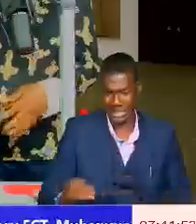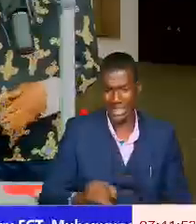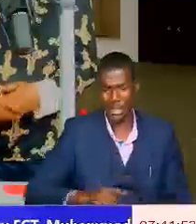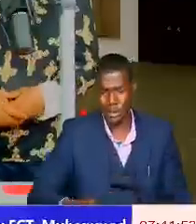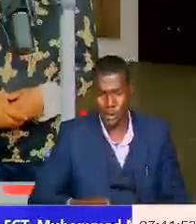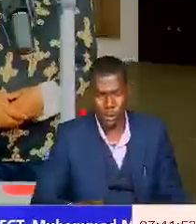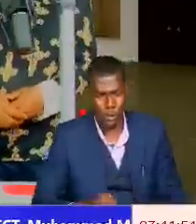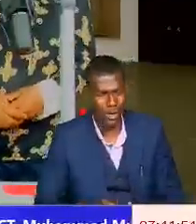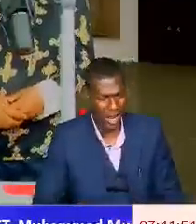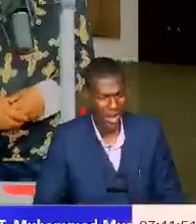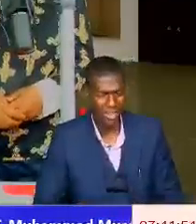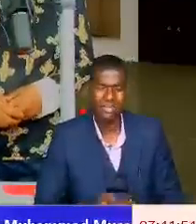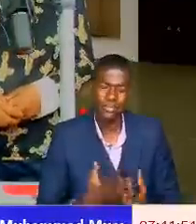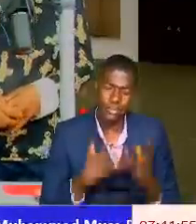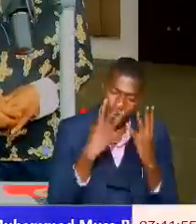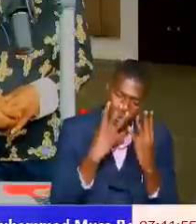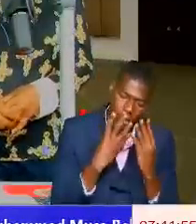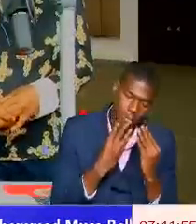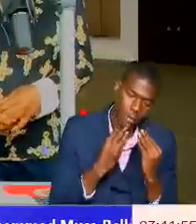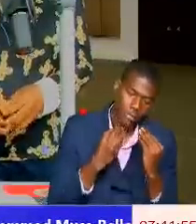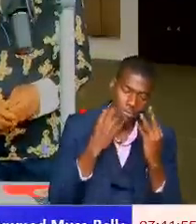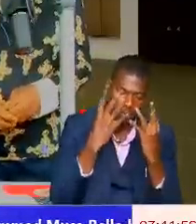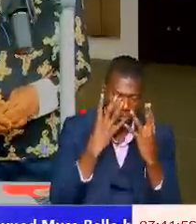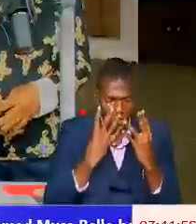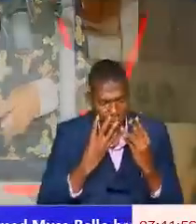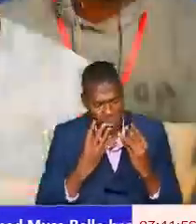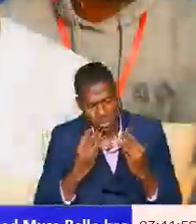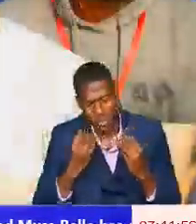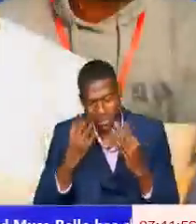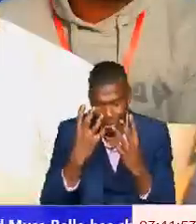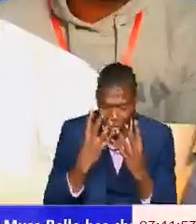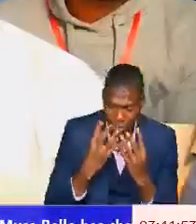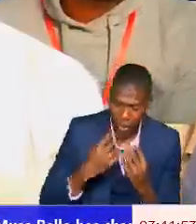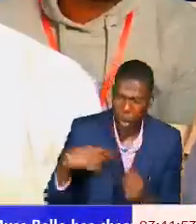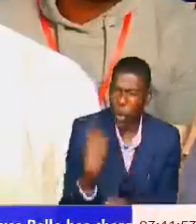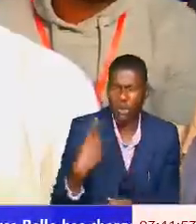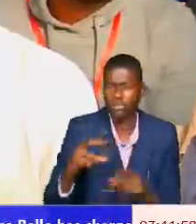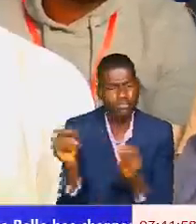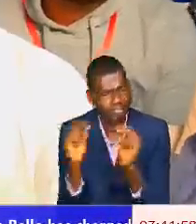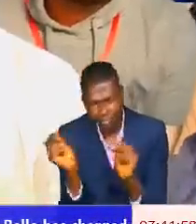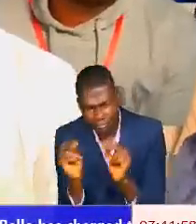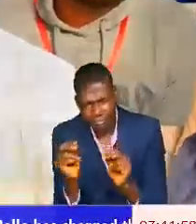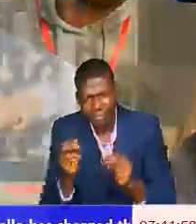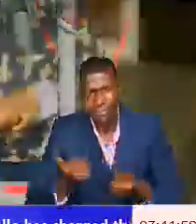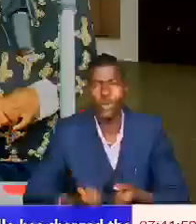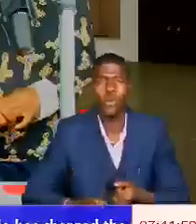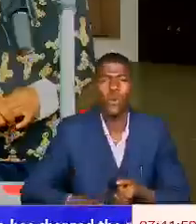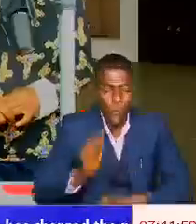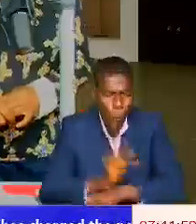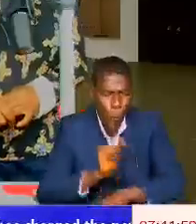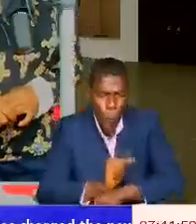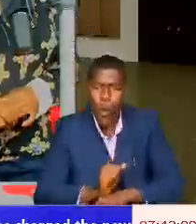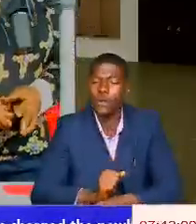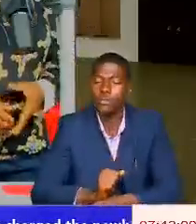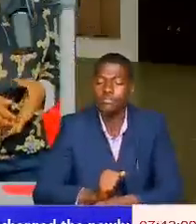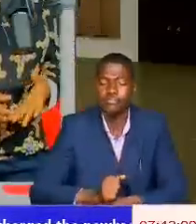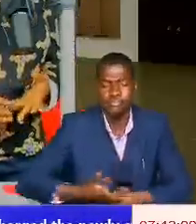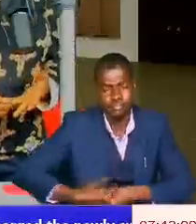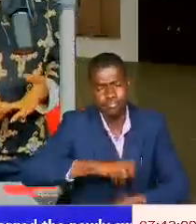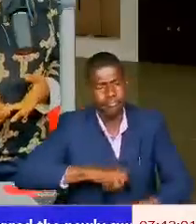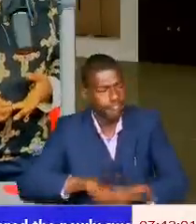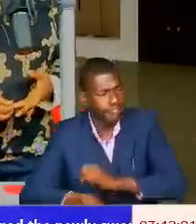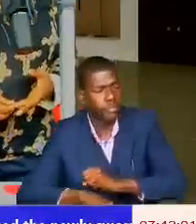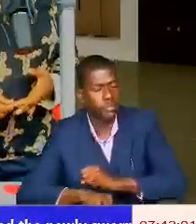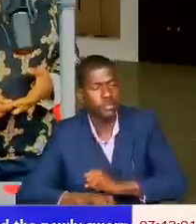arrange the other room, you know me say, when rain fall, make you no get up, leave all the Duvier which she still give you. So make you take your life, do